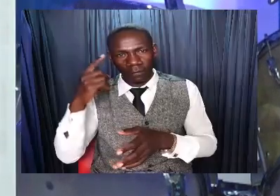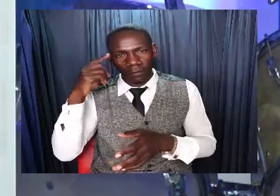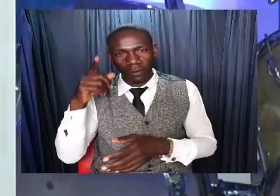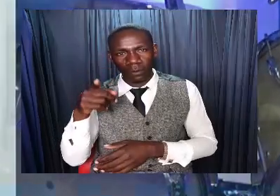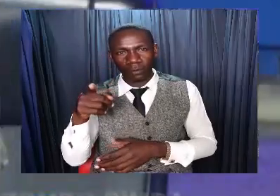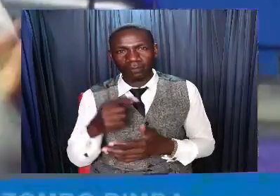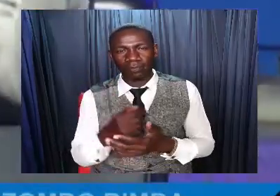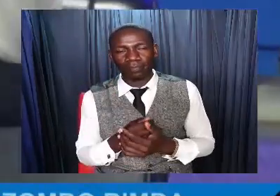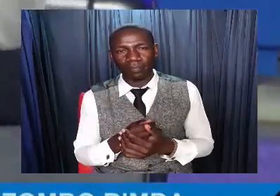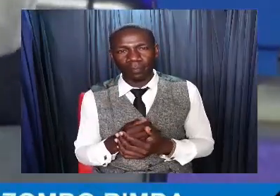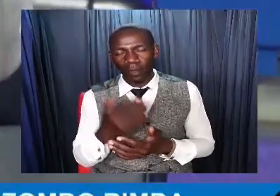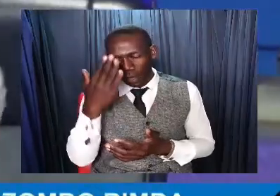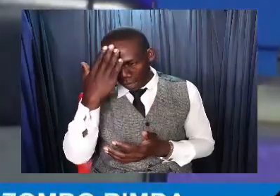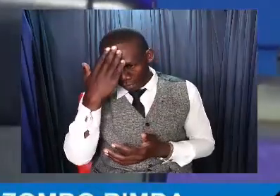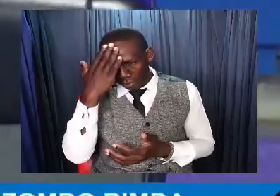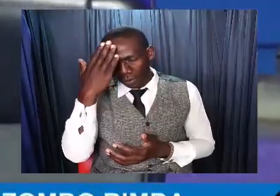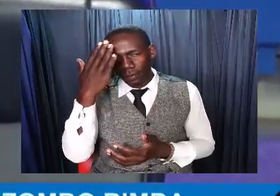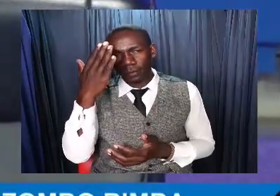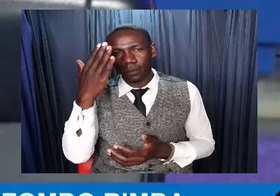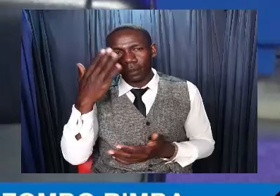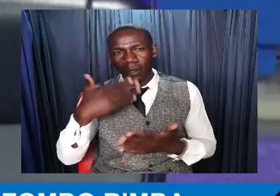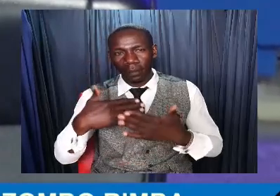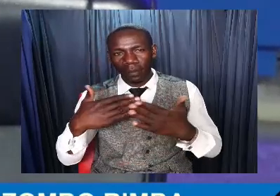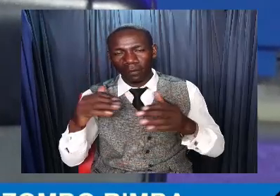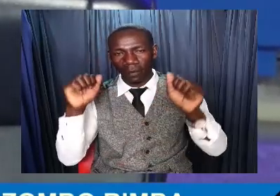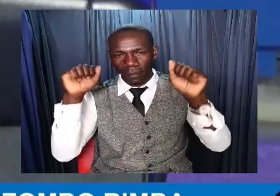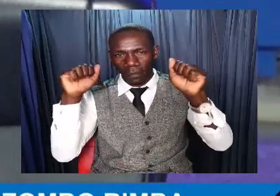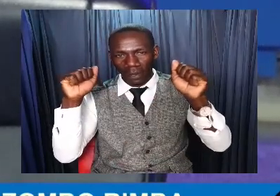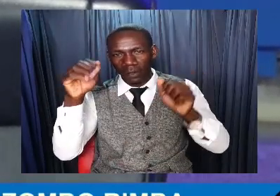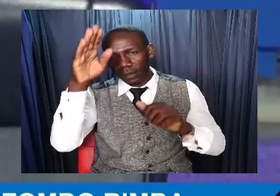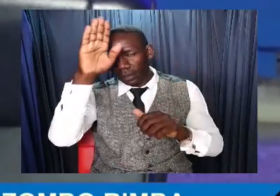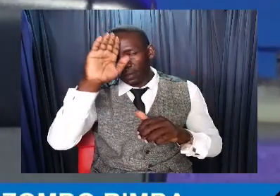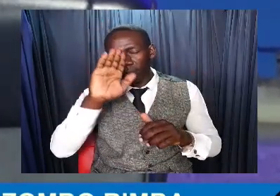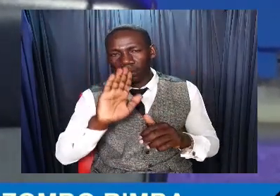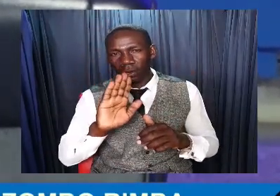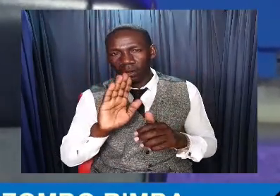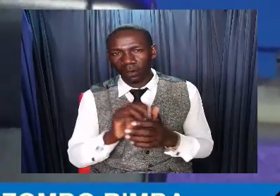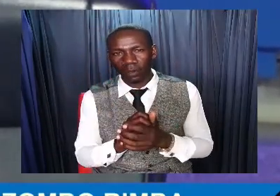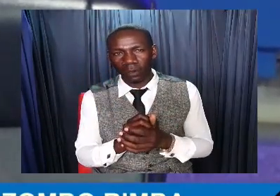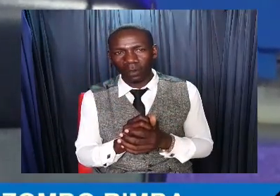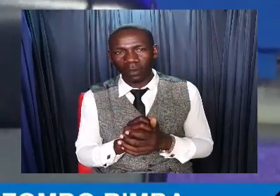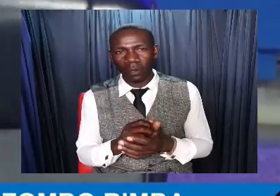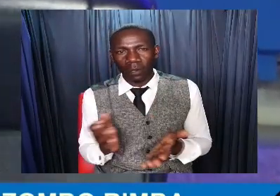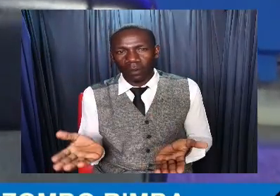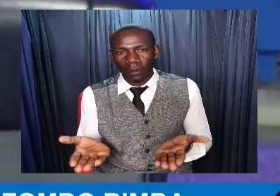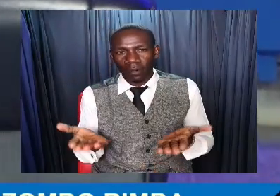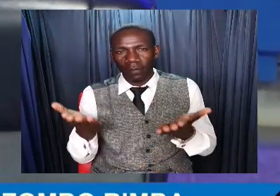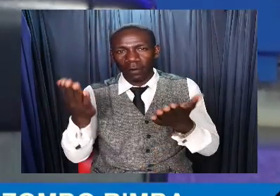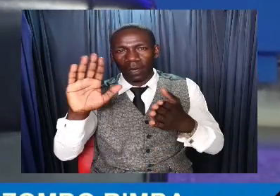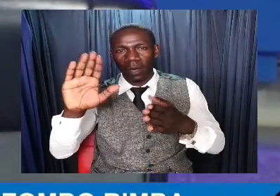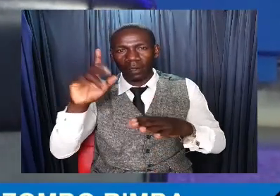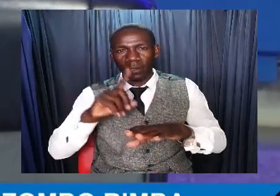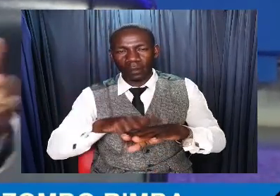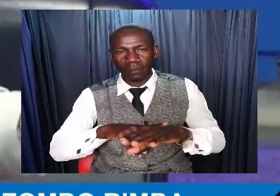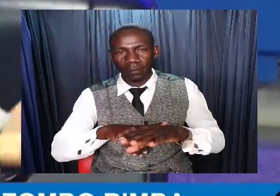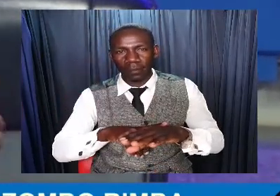you. Nyenyekeeni. Humble yourself. Chini ya mkono wa Mungu ulio hodari. Under the mighty hand of God. Awakweze kwa wakati. Him to exalt